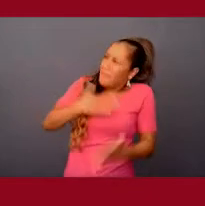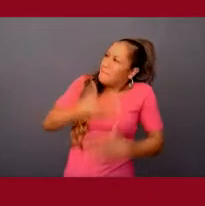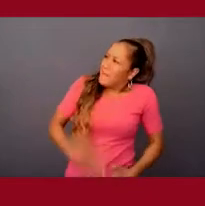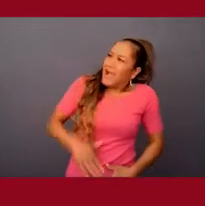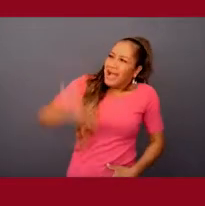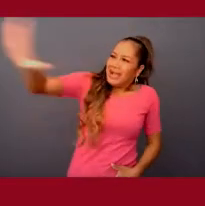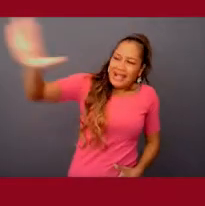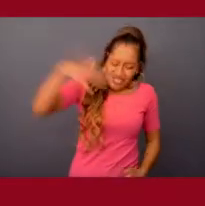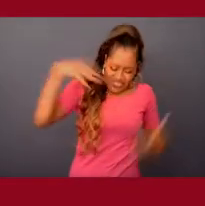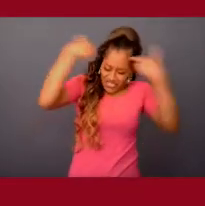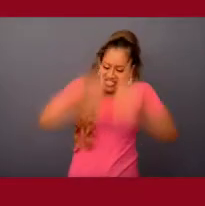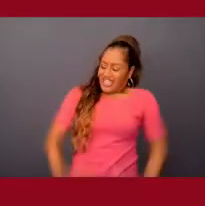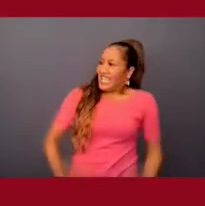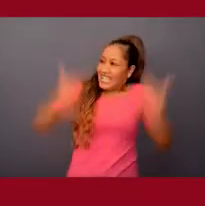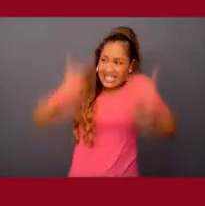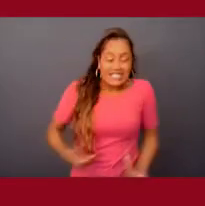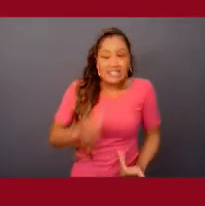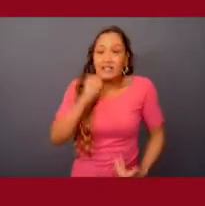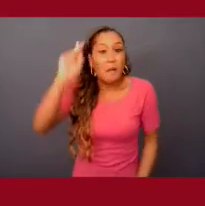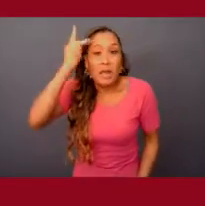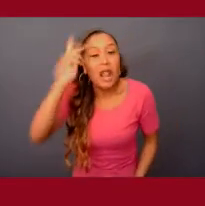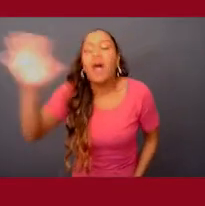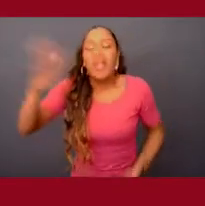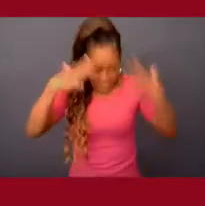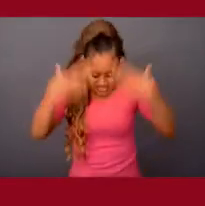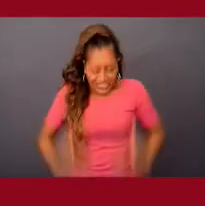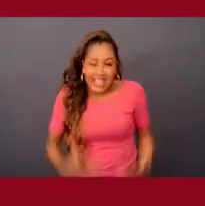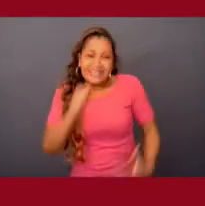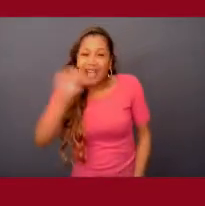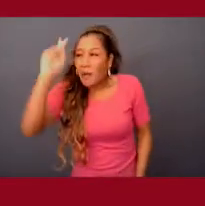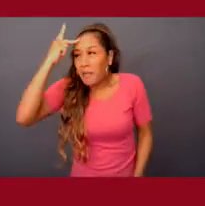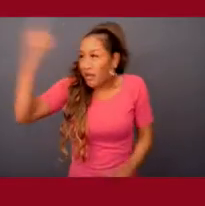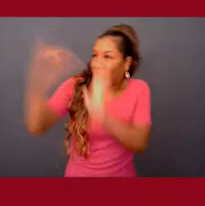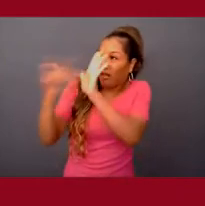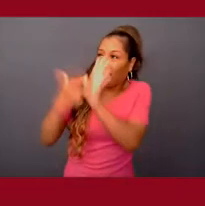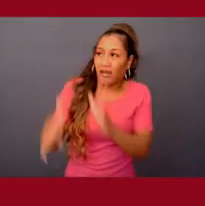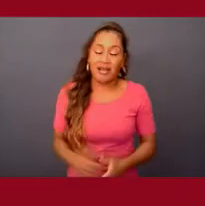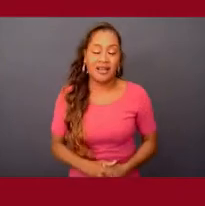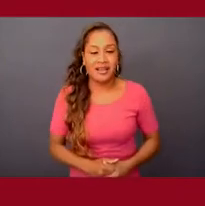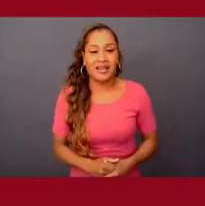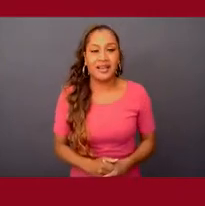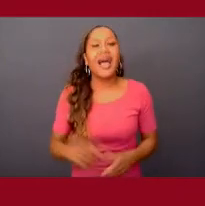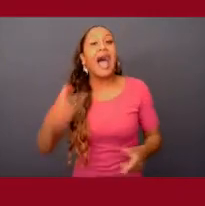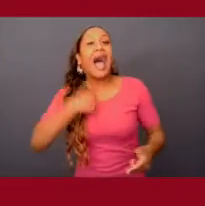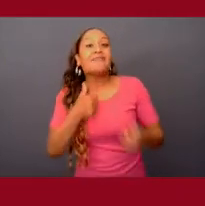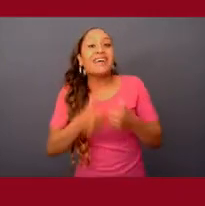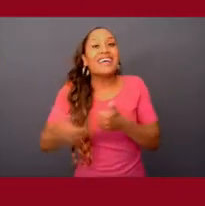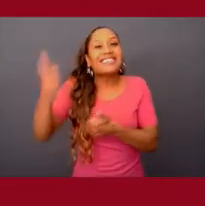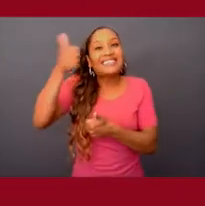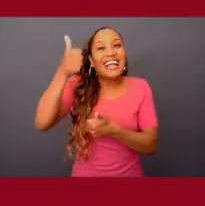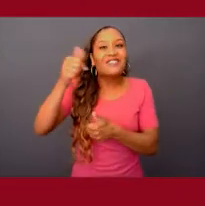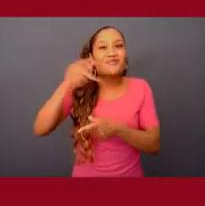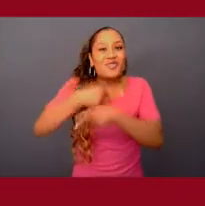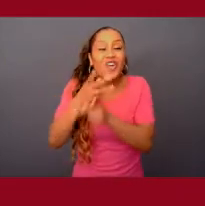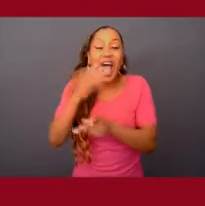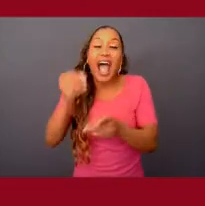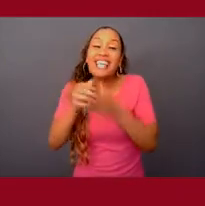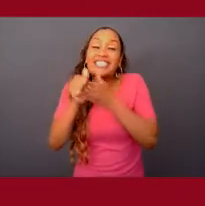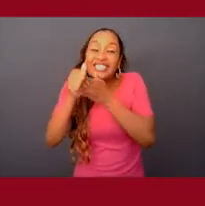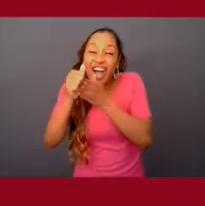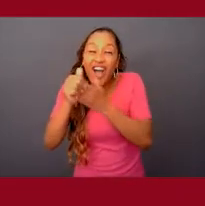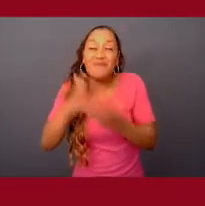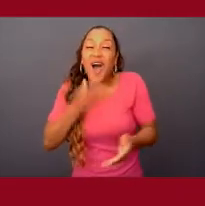not political. This is not political. I'm here as the executive producer and star of my own television